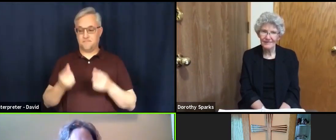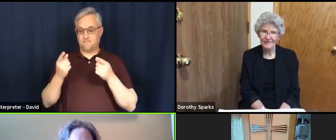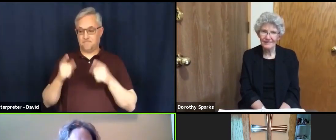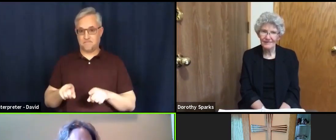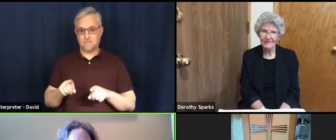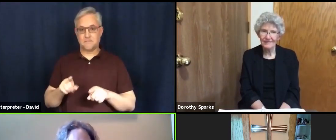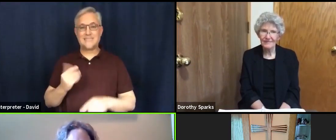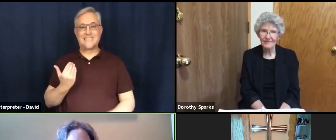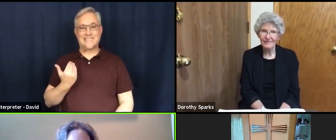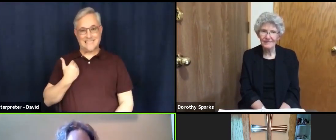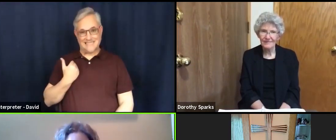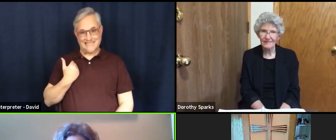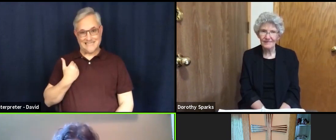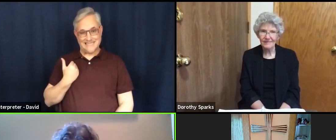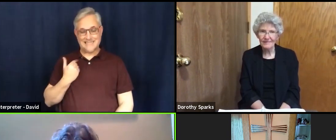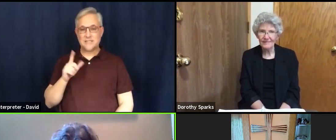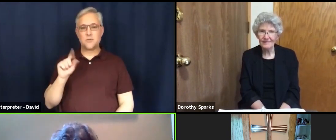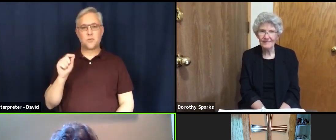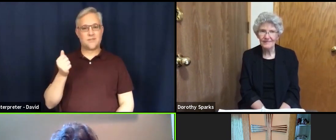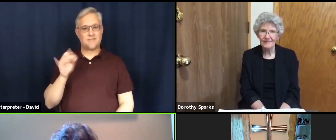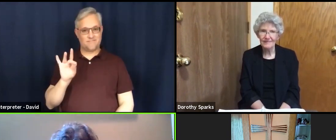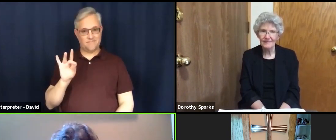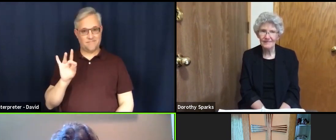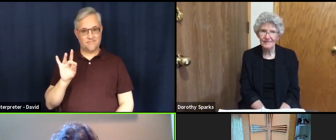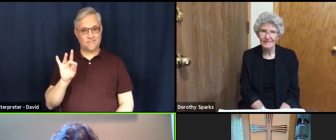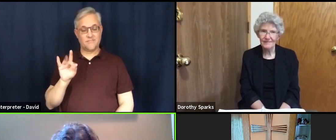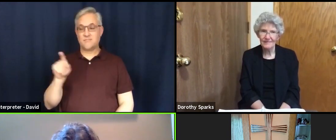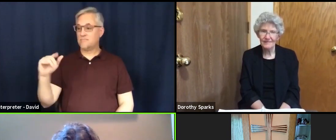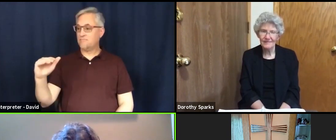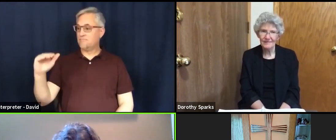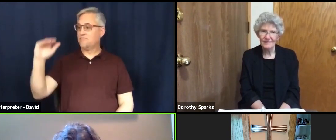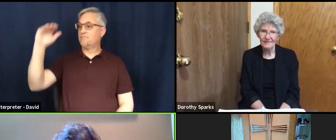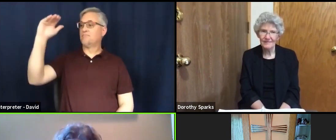2018. And she was 26.